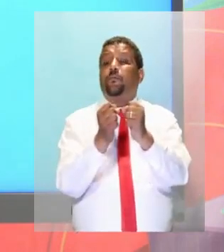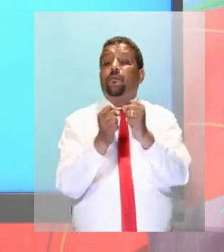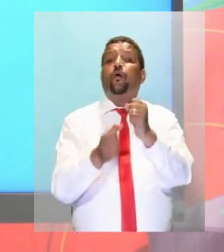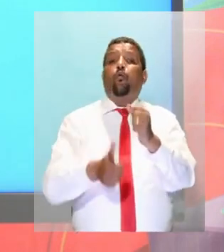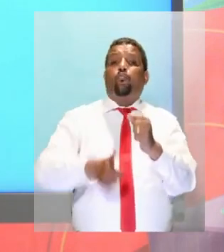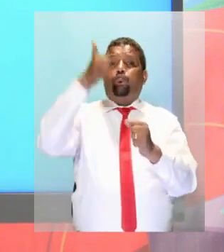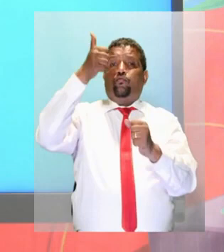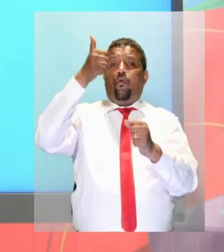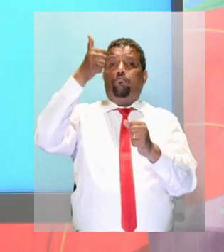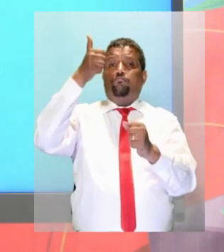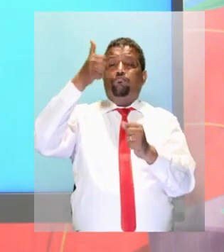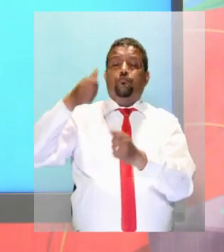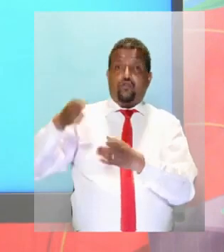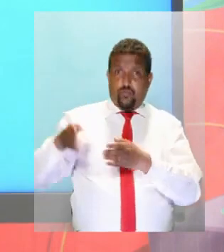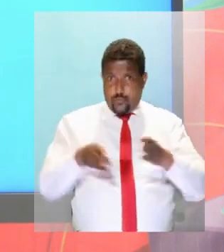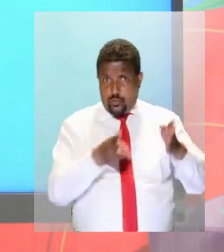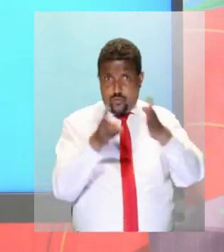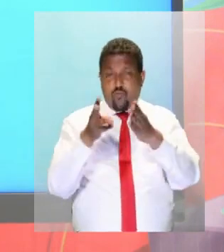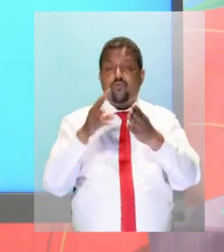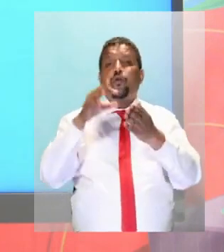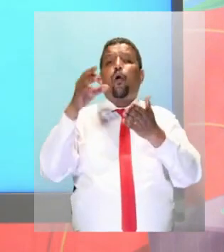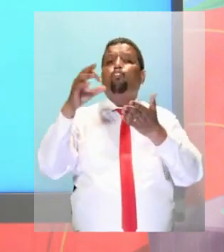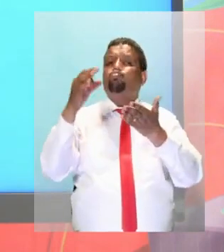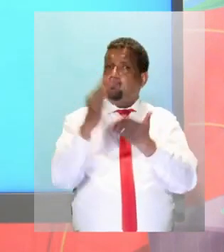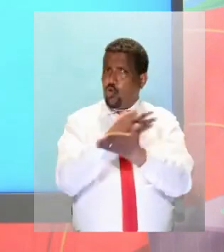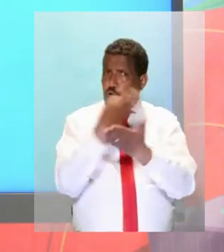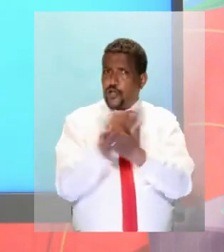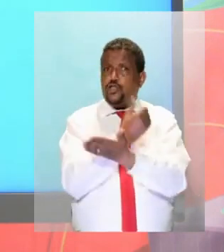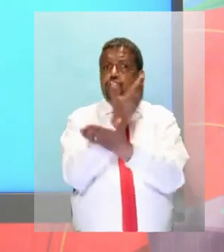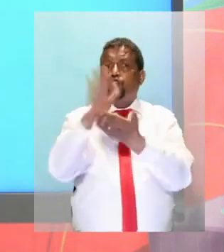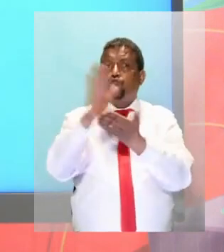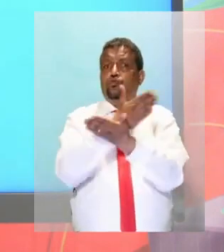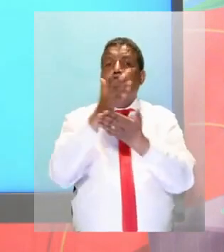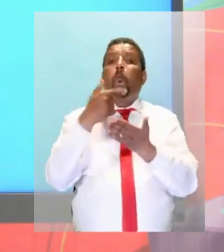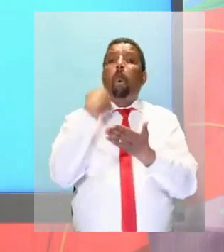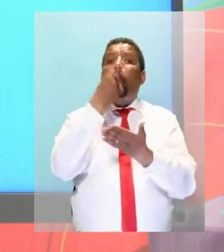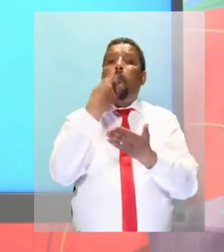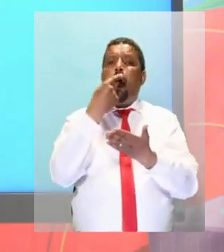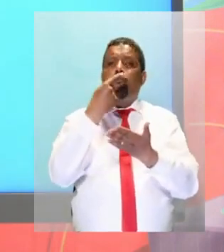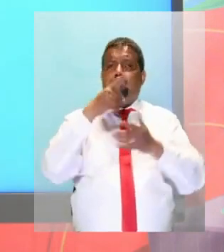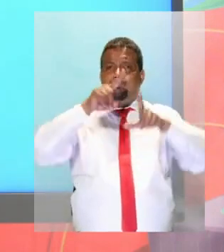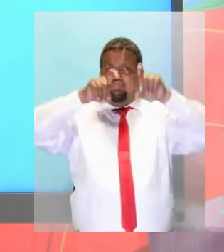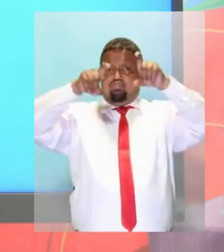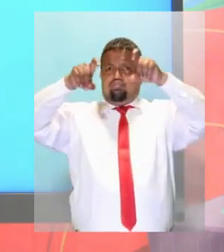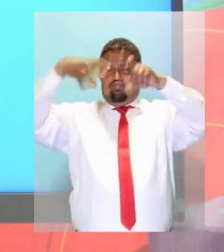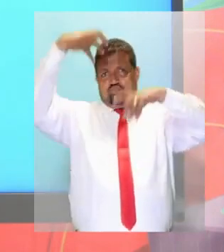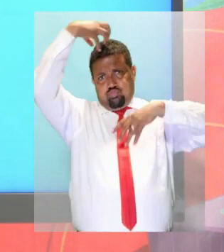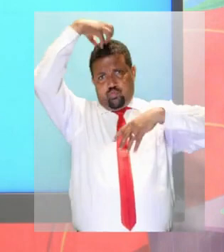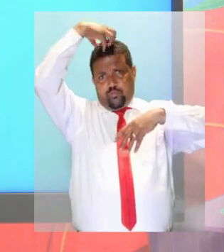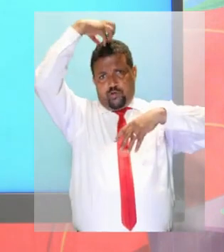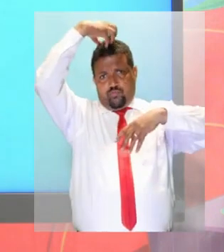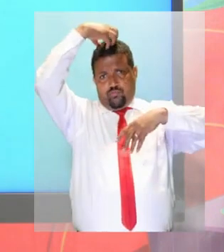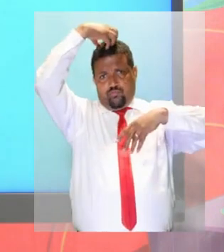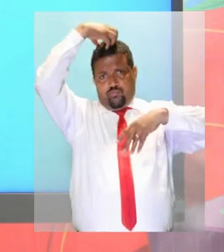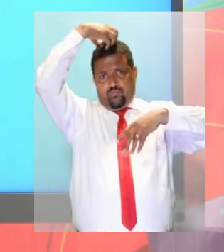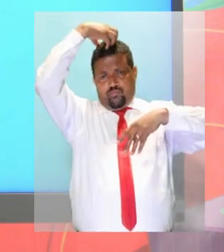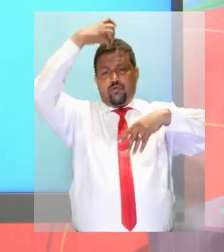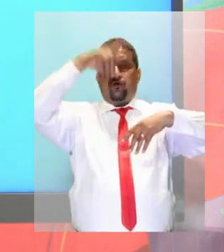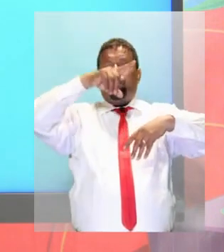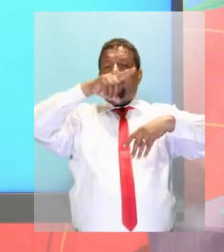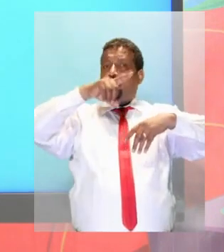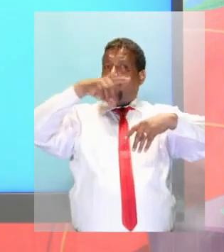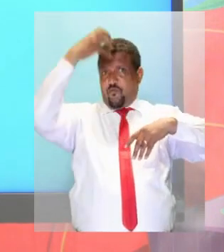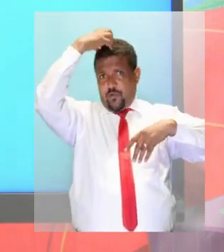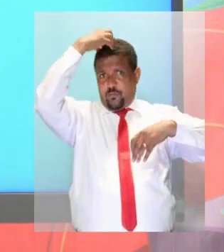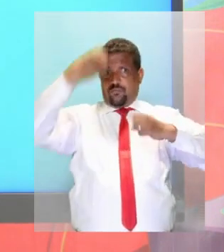the major means of production or distribution of resources are mainly owned and controlled by the government. That means government